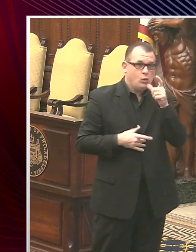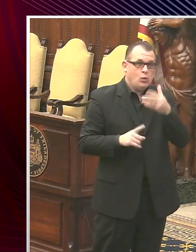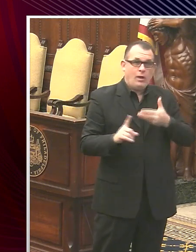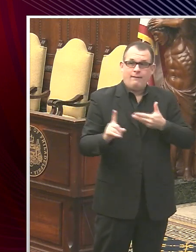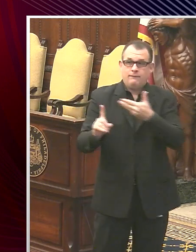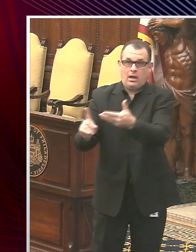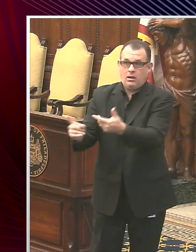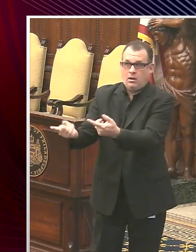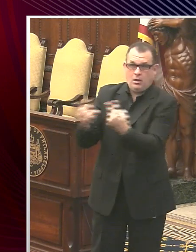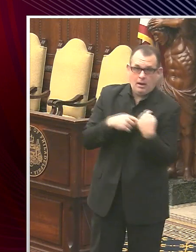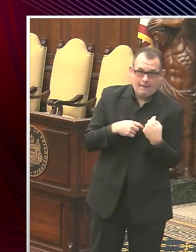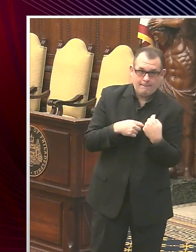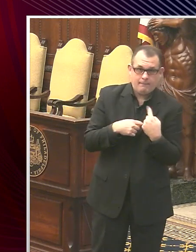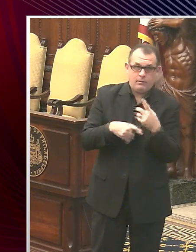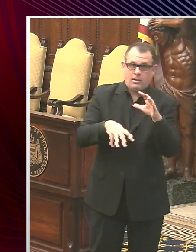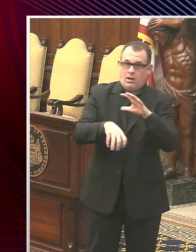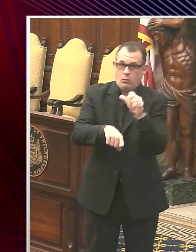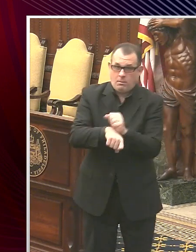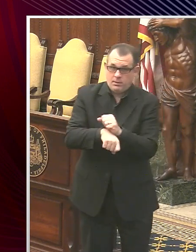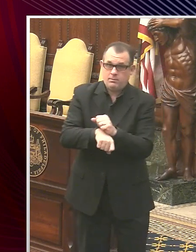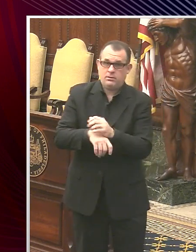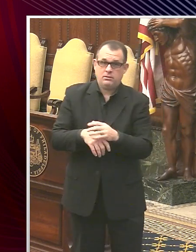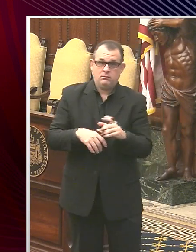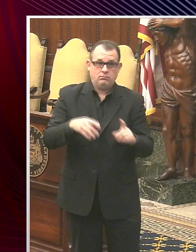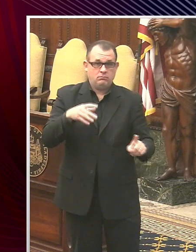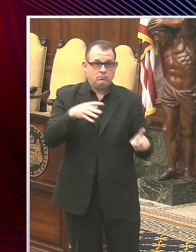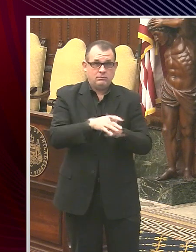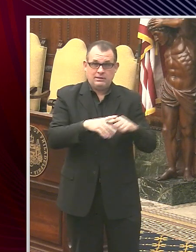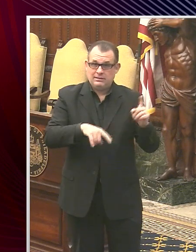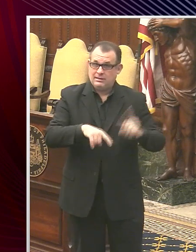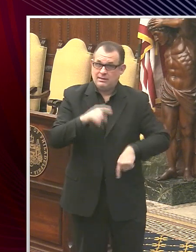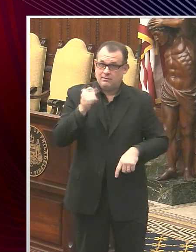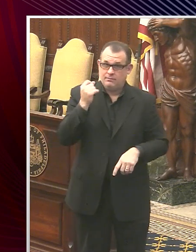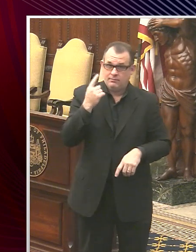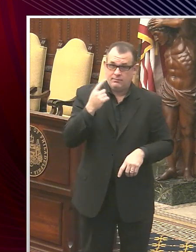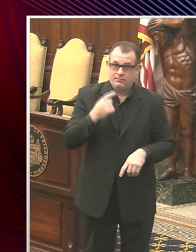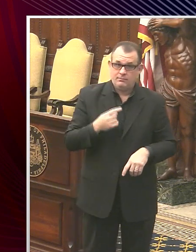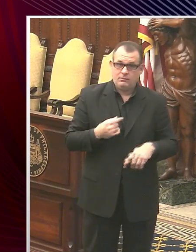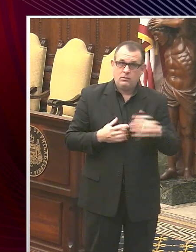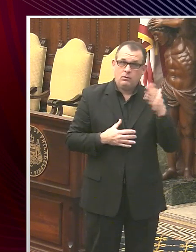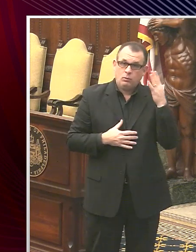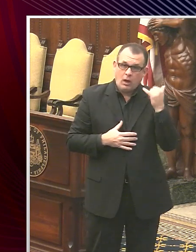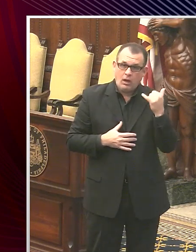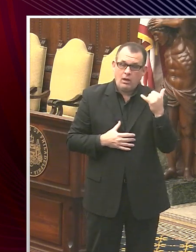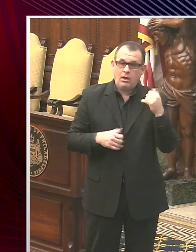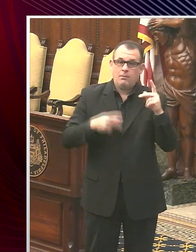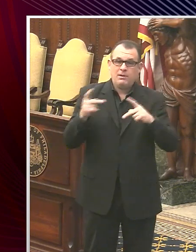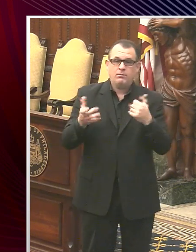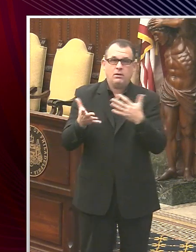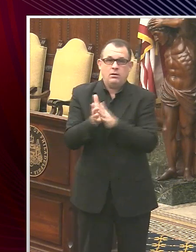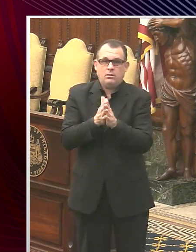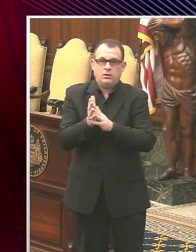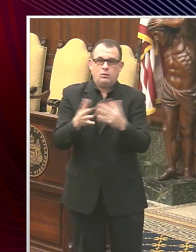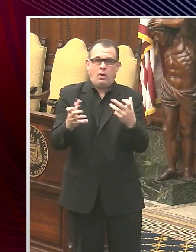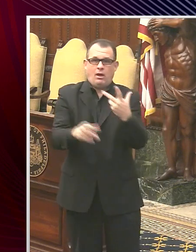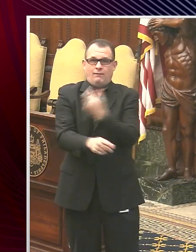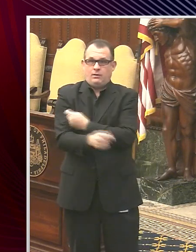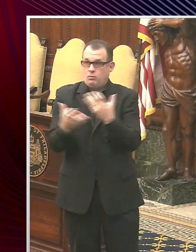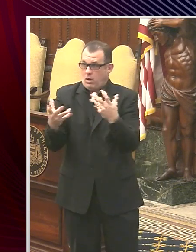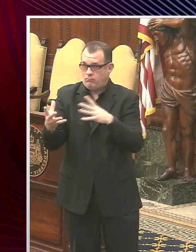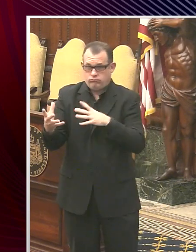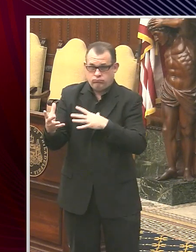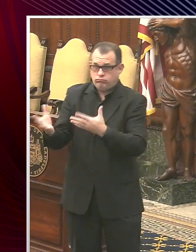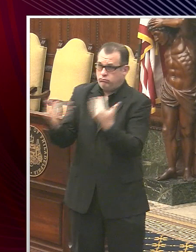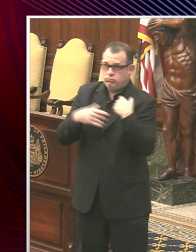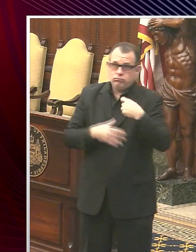and have appointments. They're not for walk-ins. Now, I say that because there are many people who are eager to get this vaccine. We're getting lots of contact